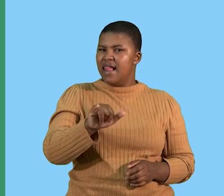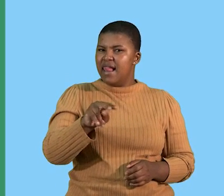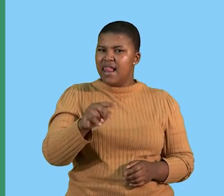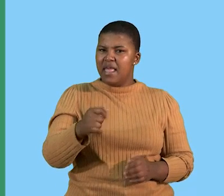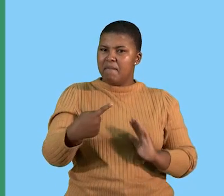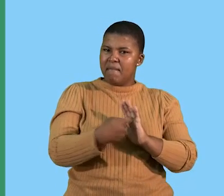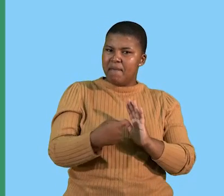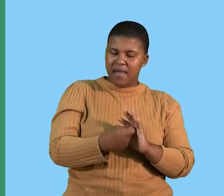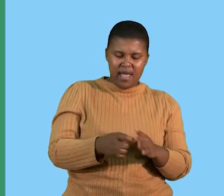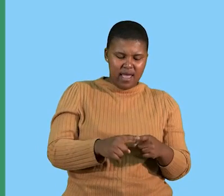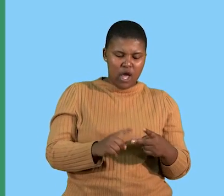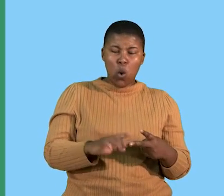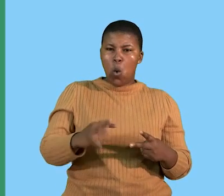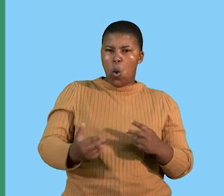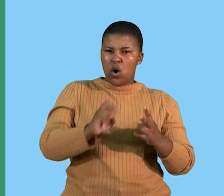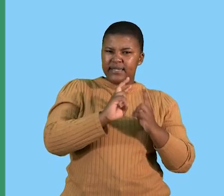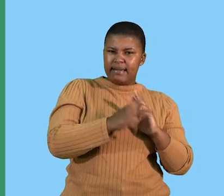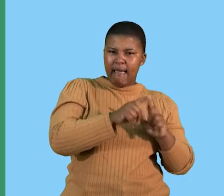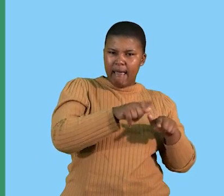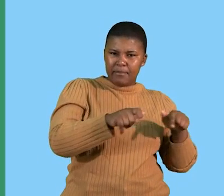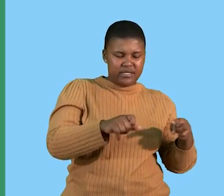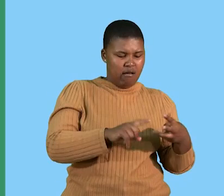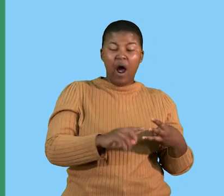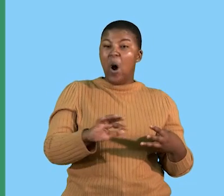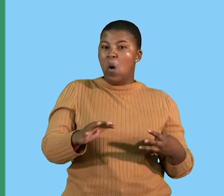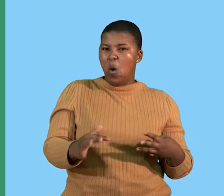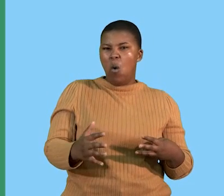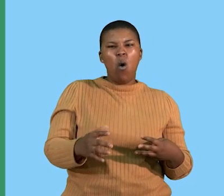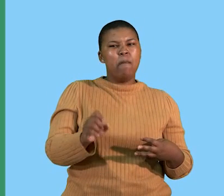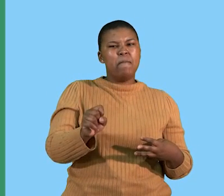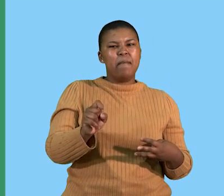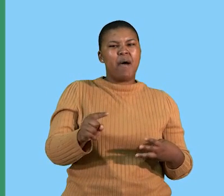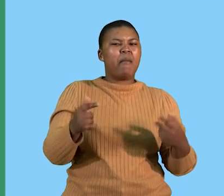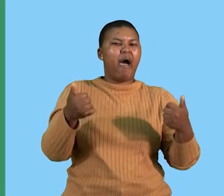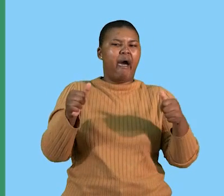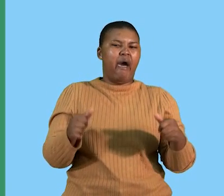the key accounts management. So these are our three